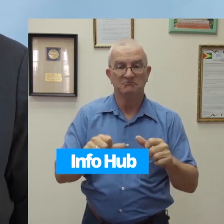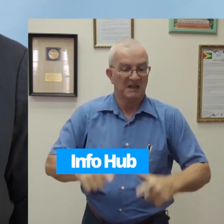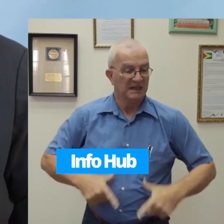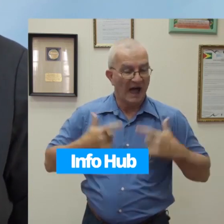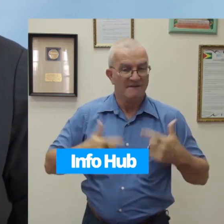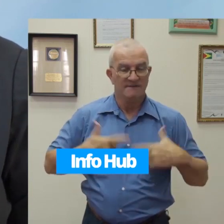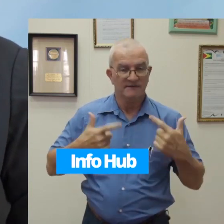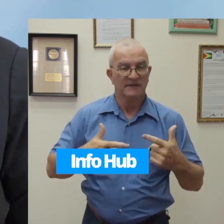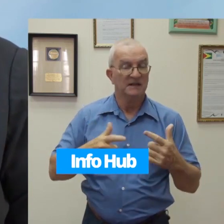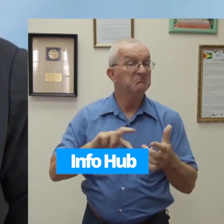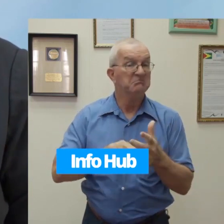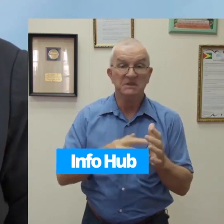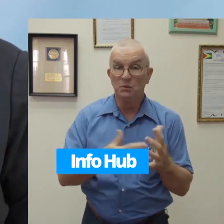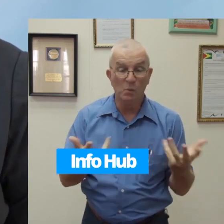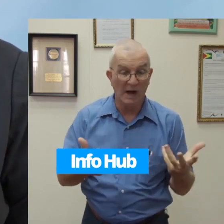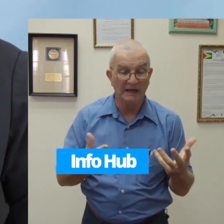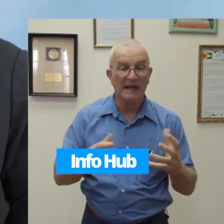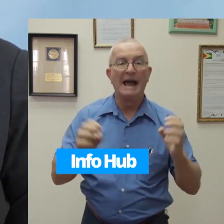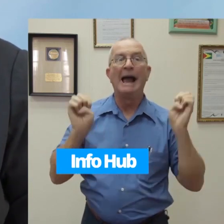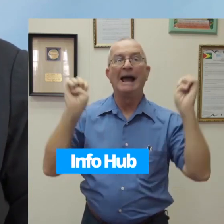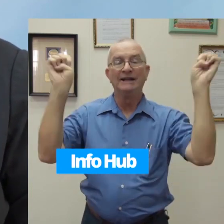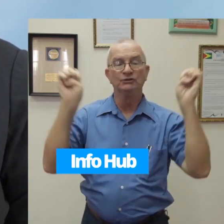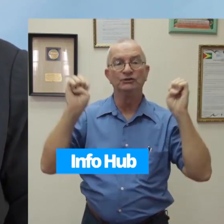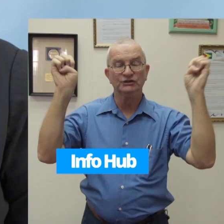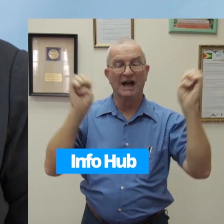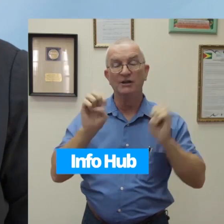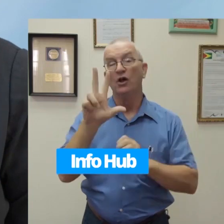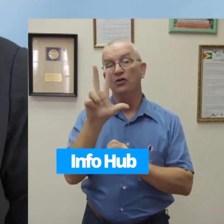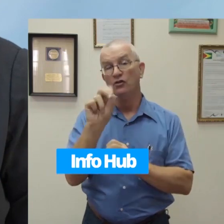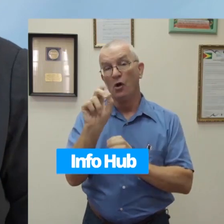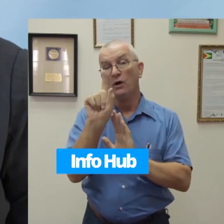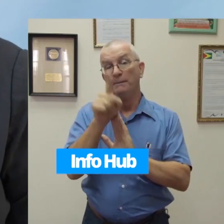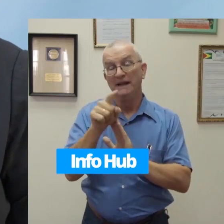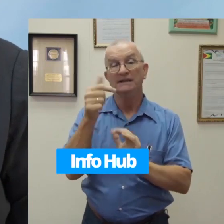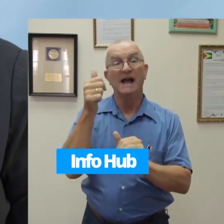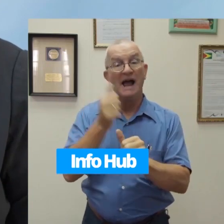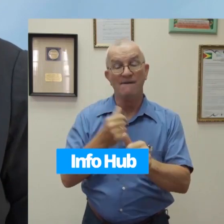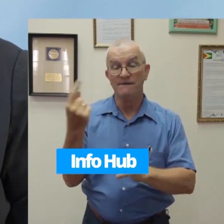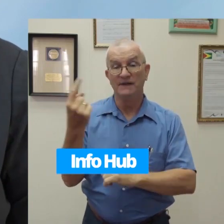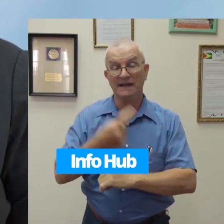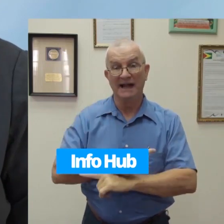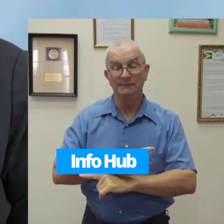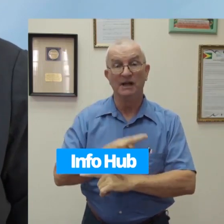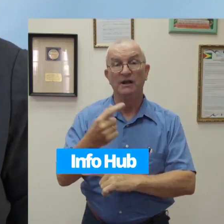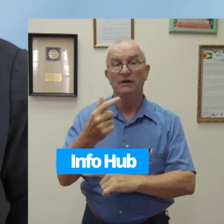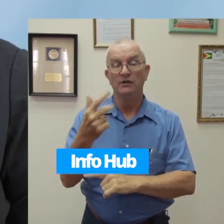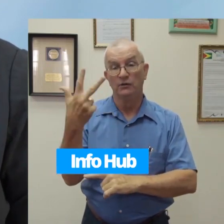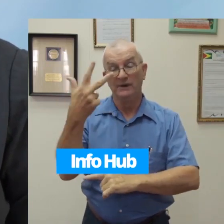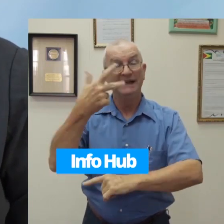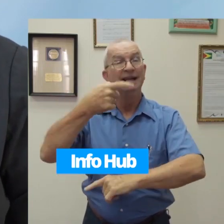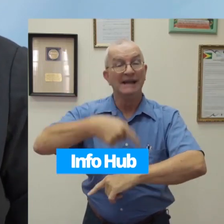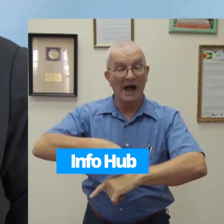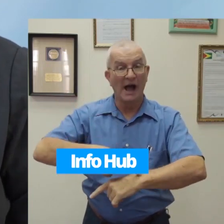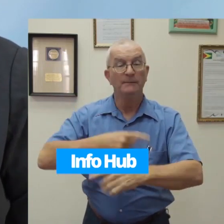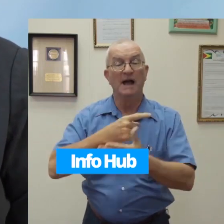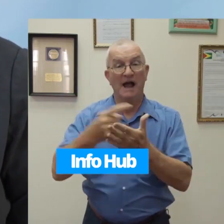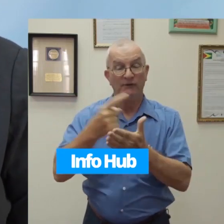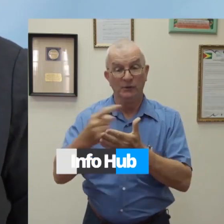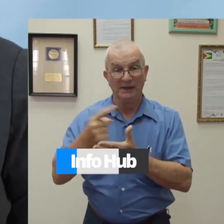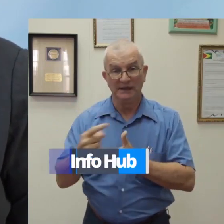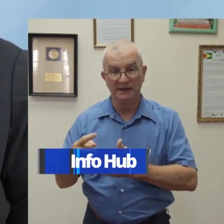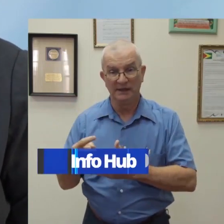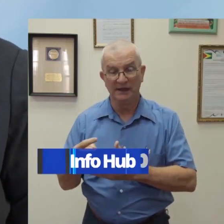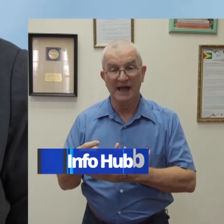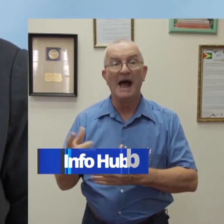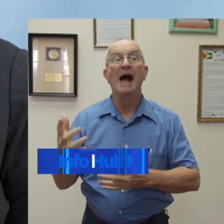is, exercise for at least 30 minutes, at least 3 times per week, and eat